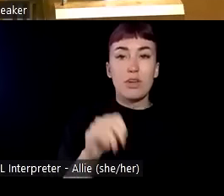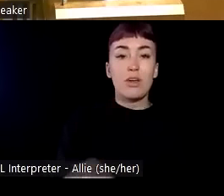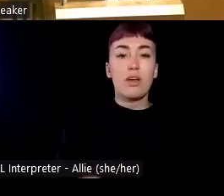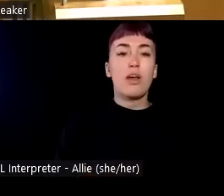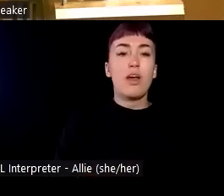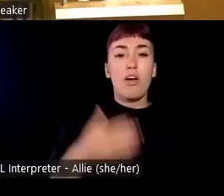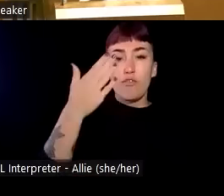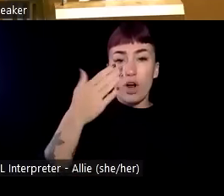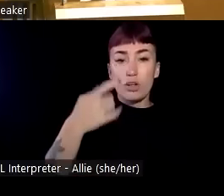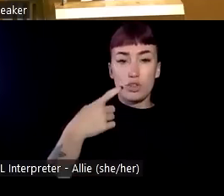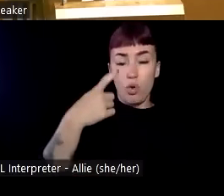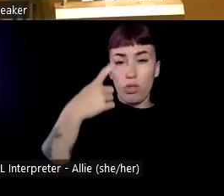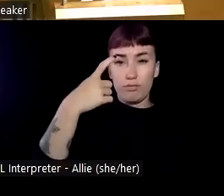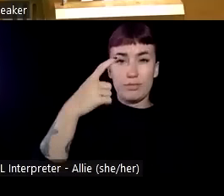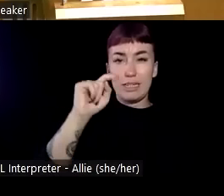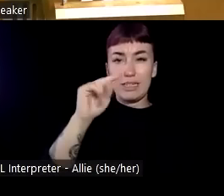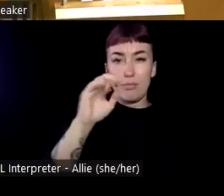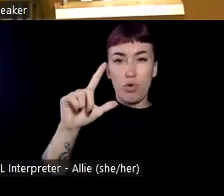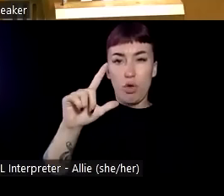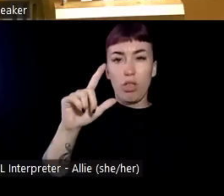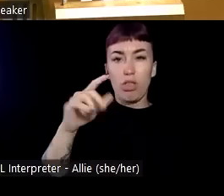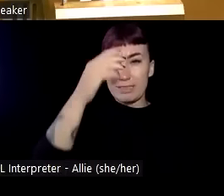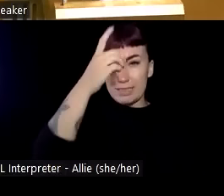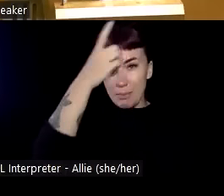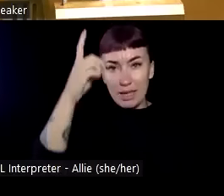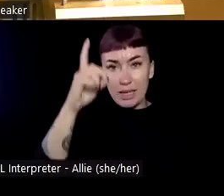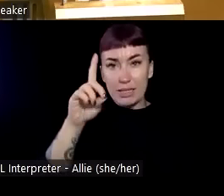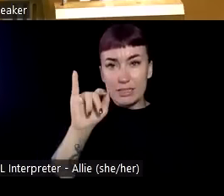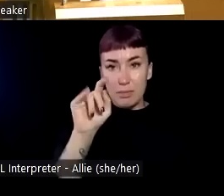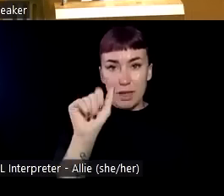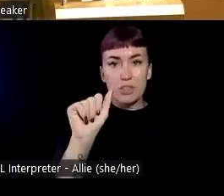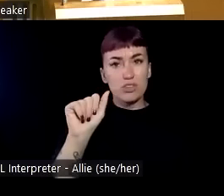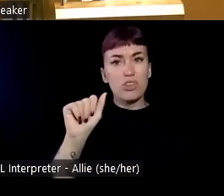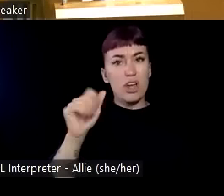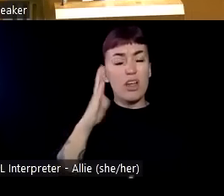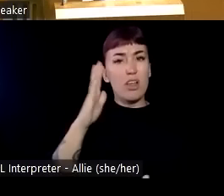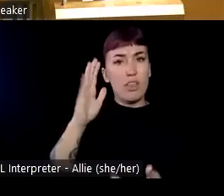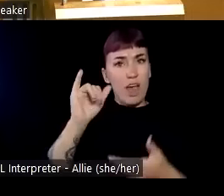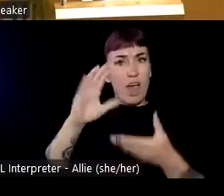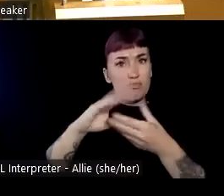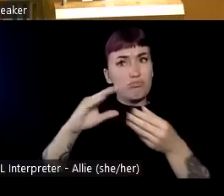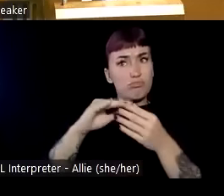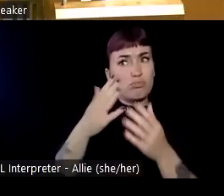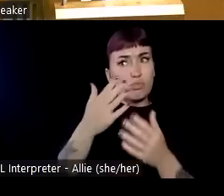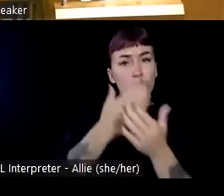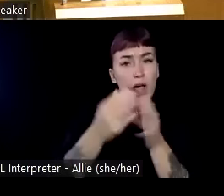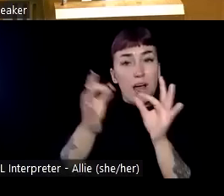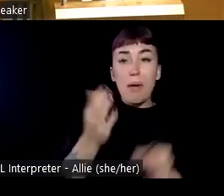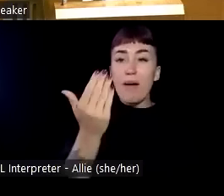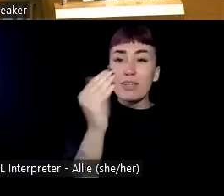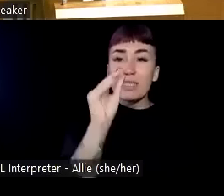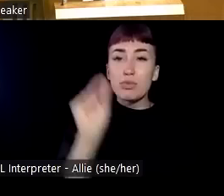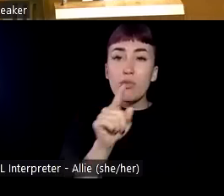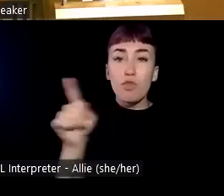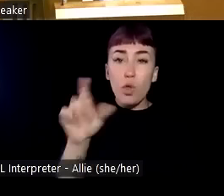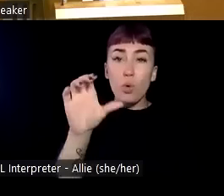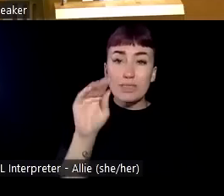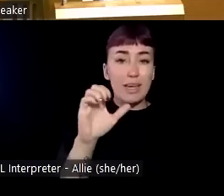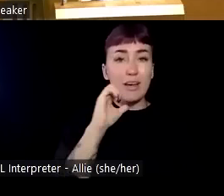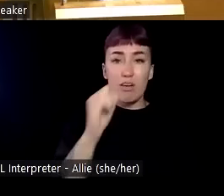are fairly classic and the pathology is fairly well described, about 15% of those cases aren't due to